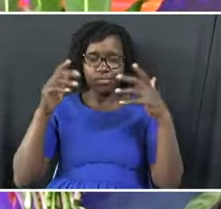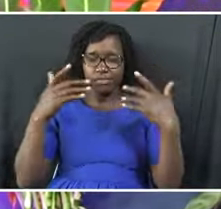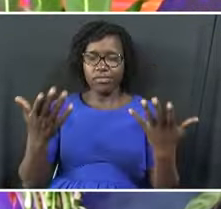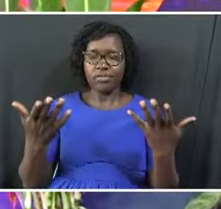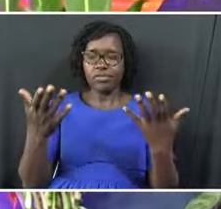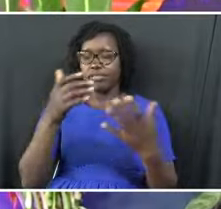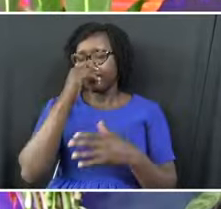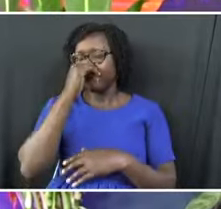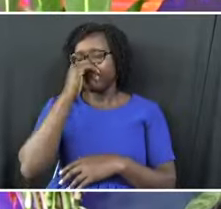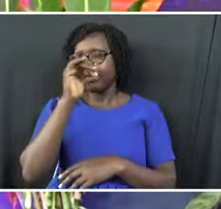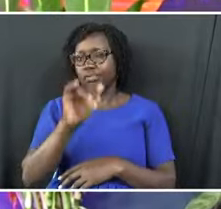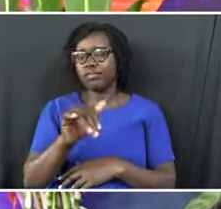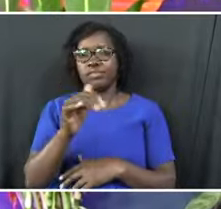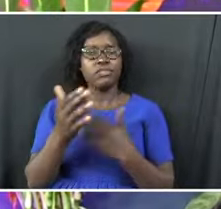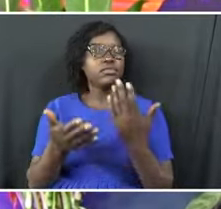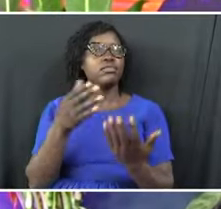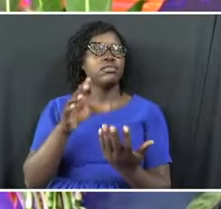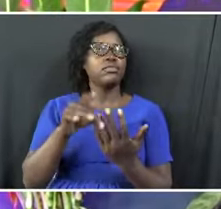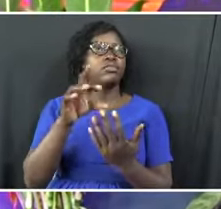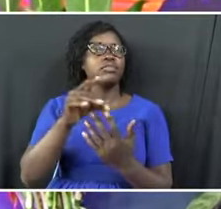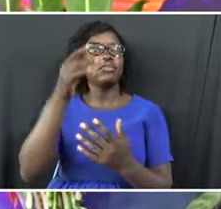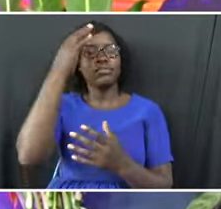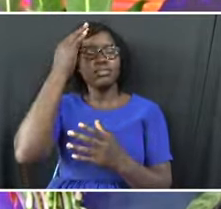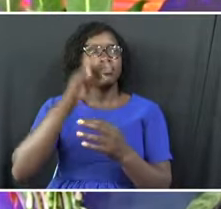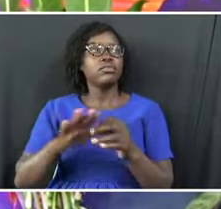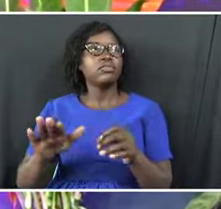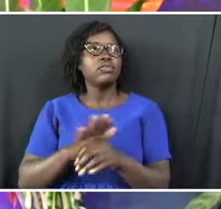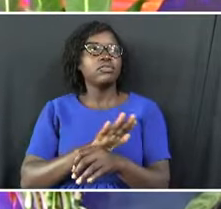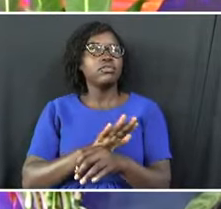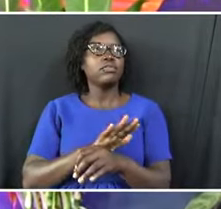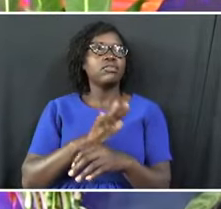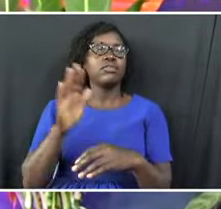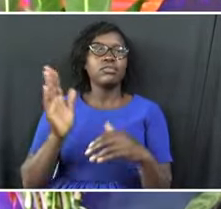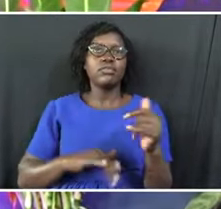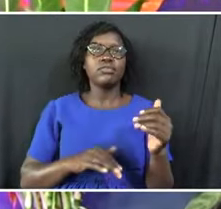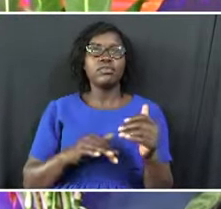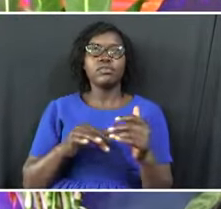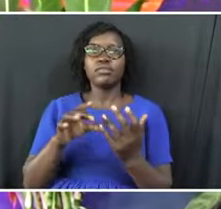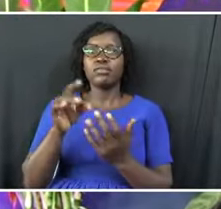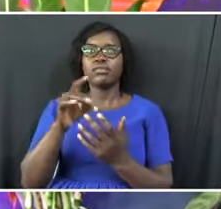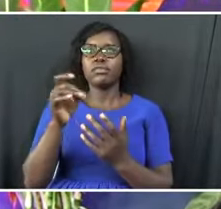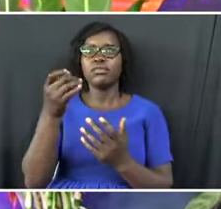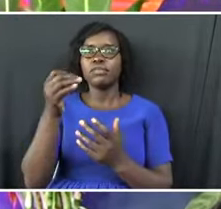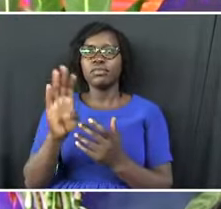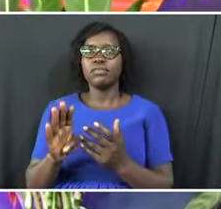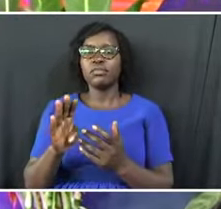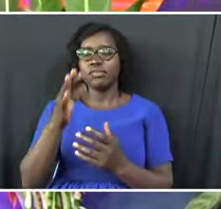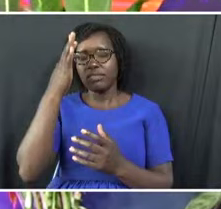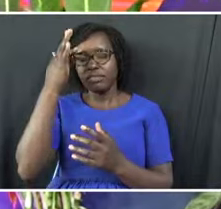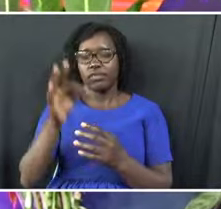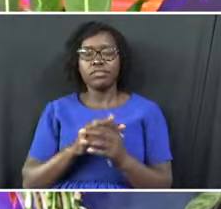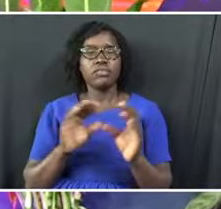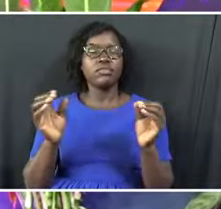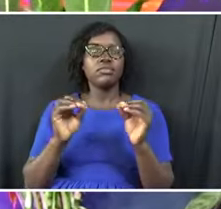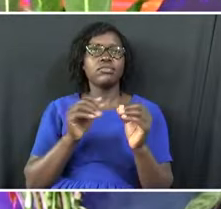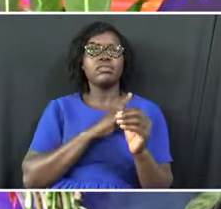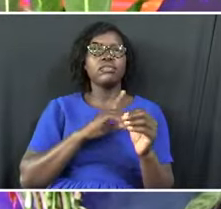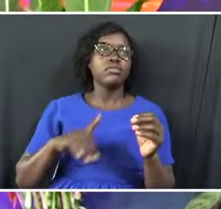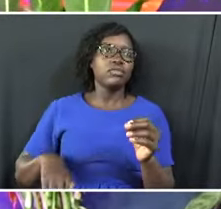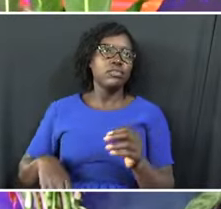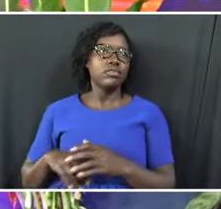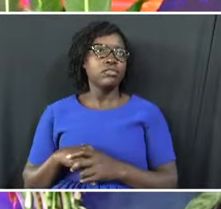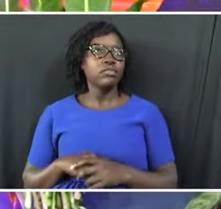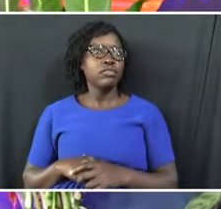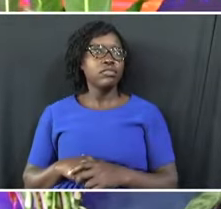I wish that we may choose faithfulness than choosing to be unfaithful to the Lord.